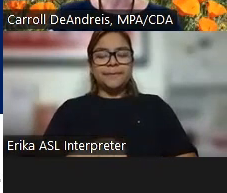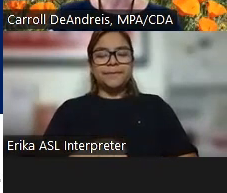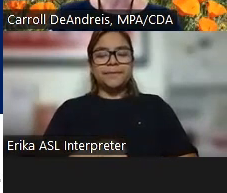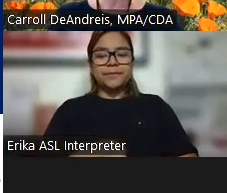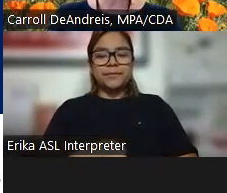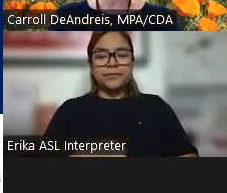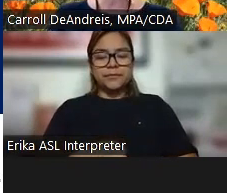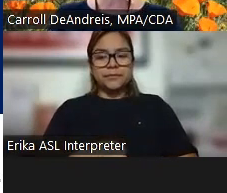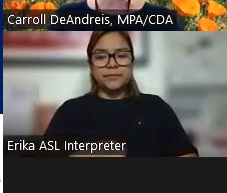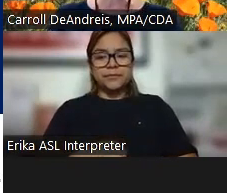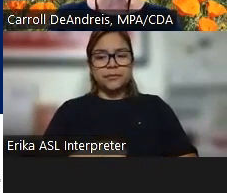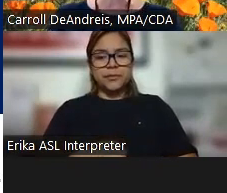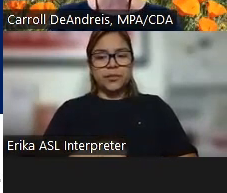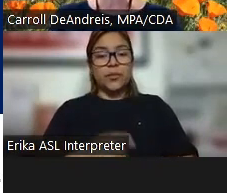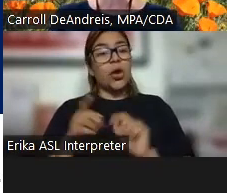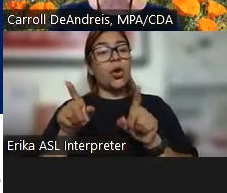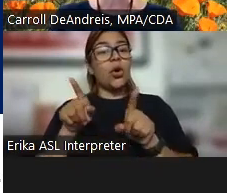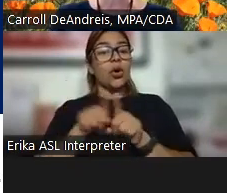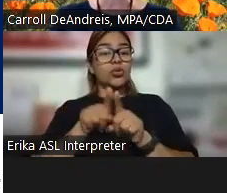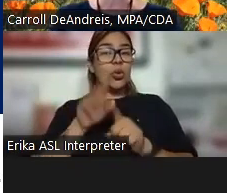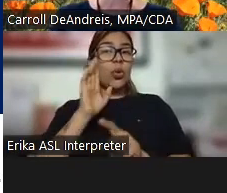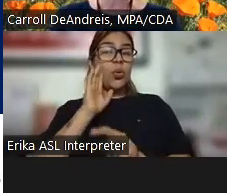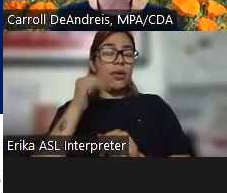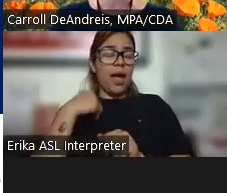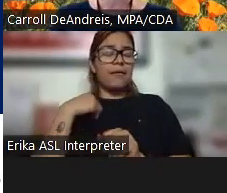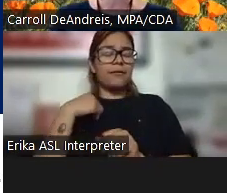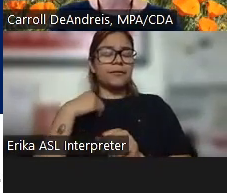We will be taking public comment later in the agenda.